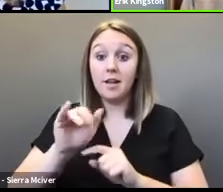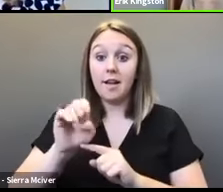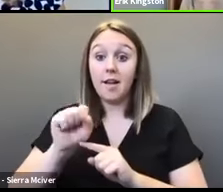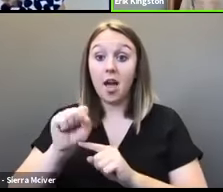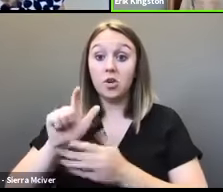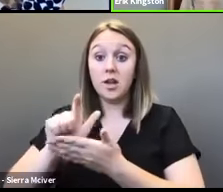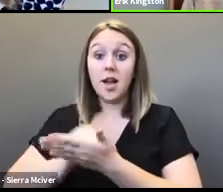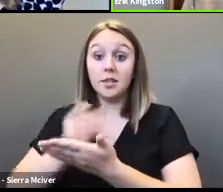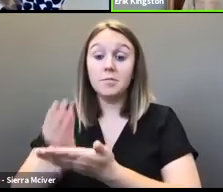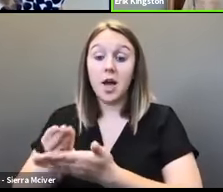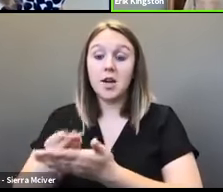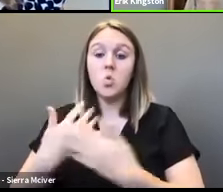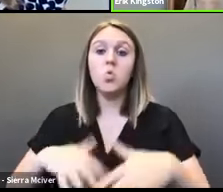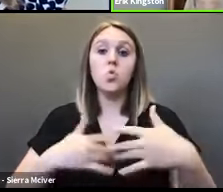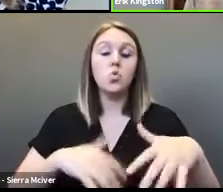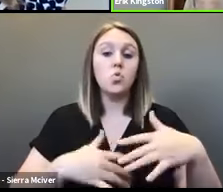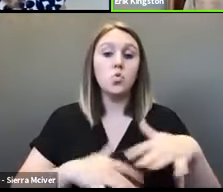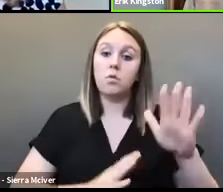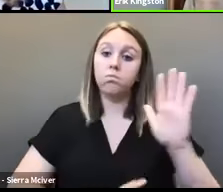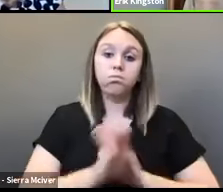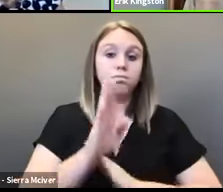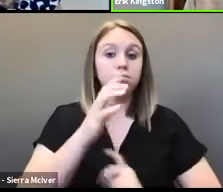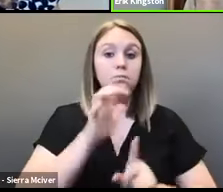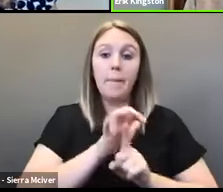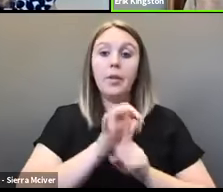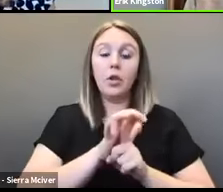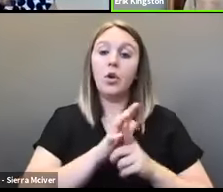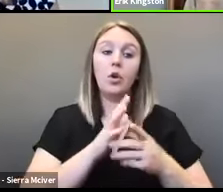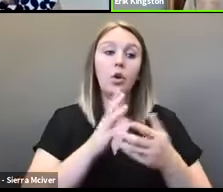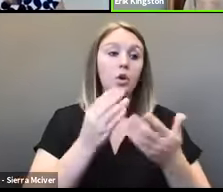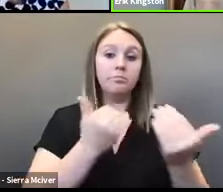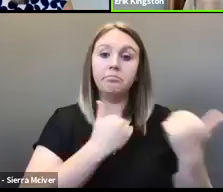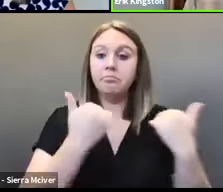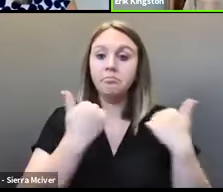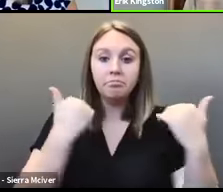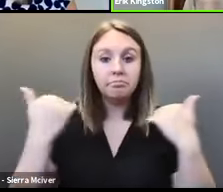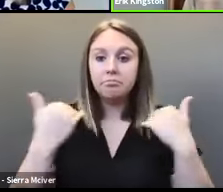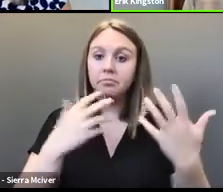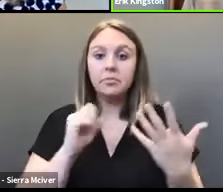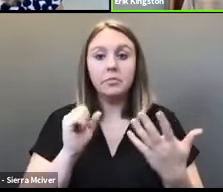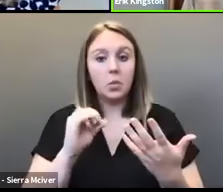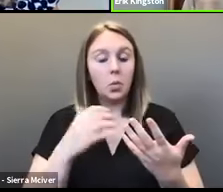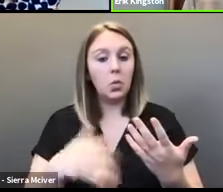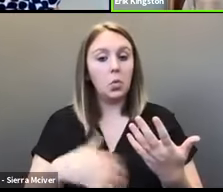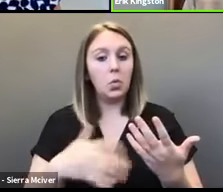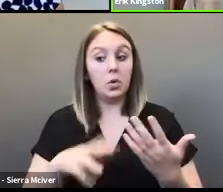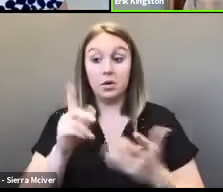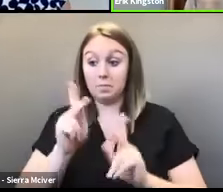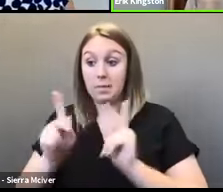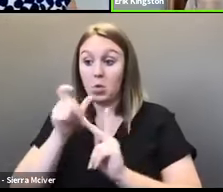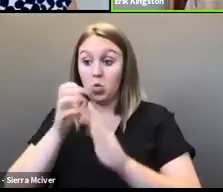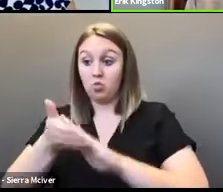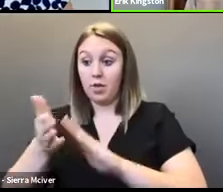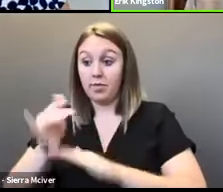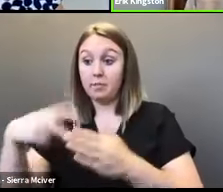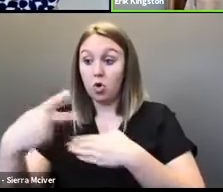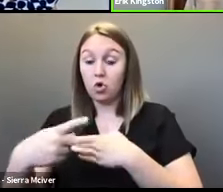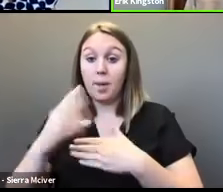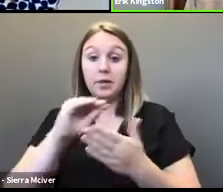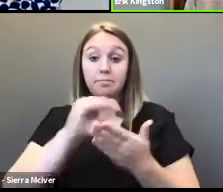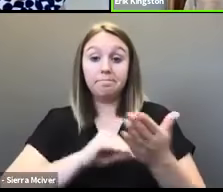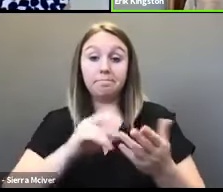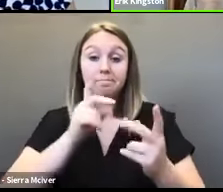It's been nonstop. So I'm really, I'm really impressed with the folks that are administering that program and doing the intake. Um,